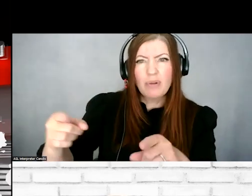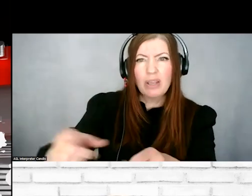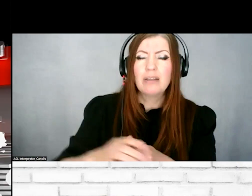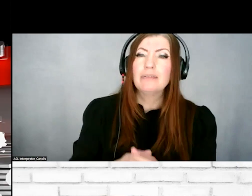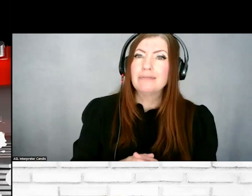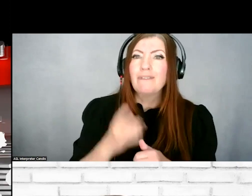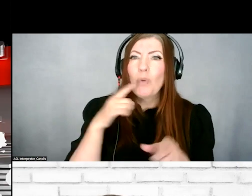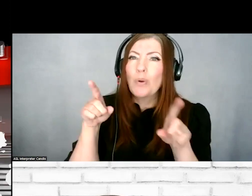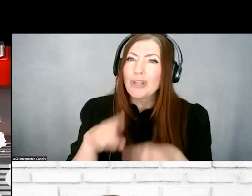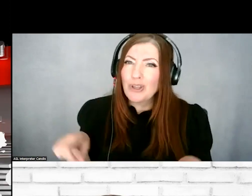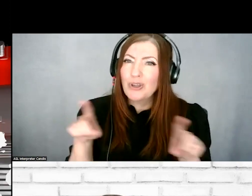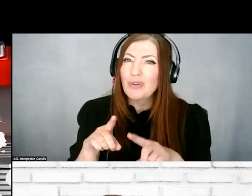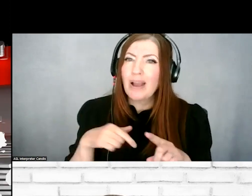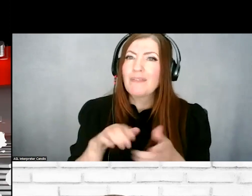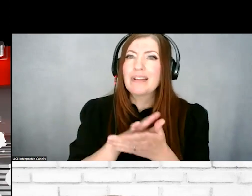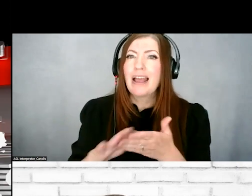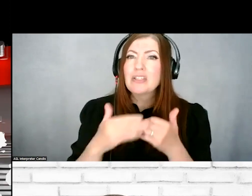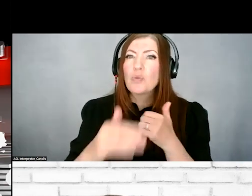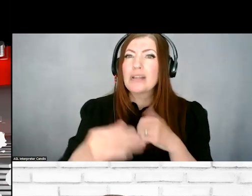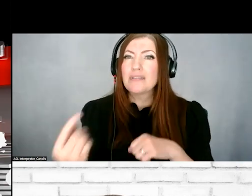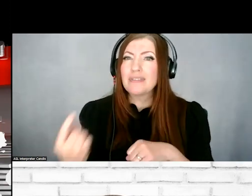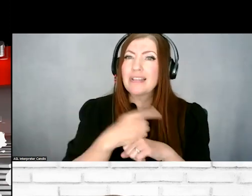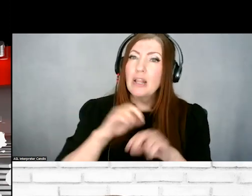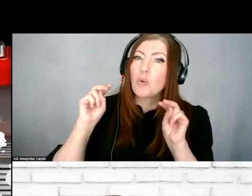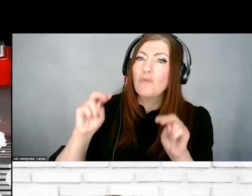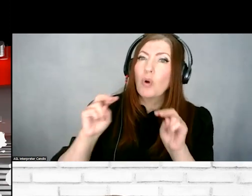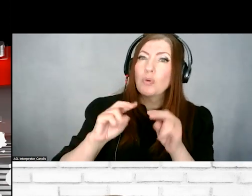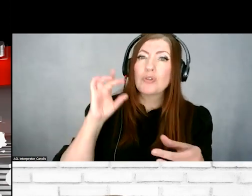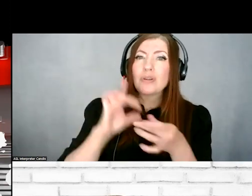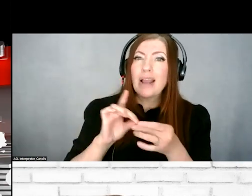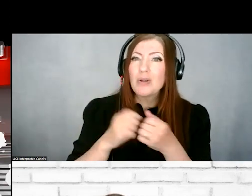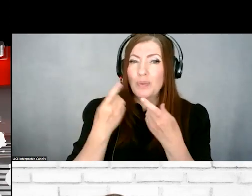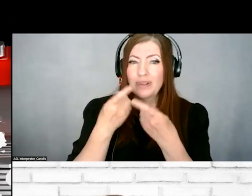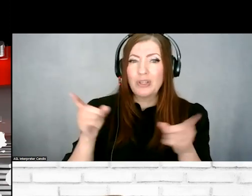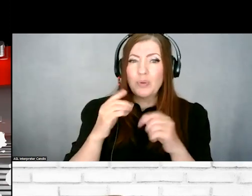have a pleasant rest of your day. We look forward to connecting with you in the next 2 weeks.